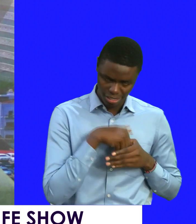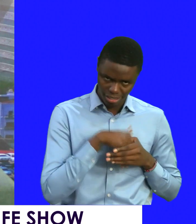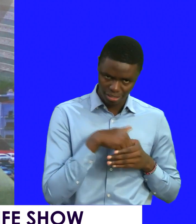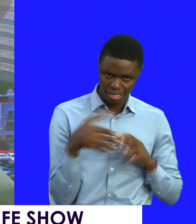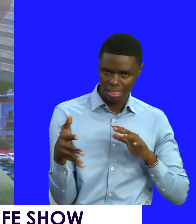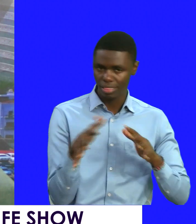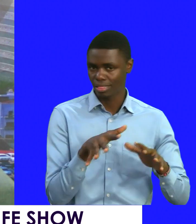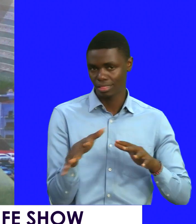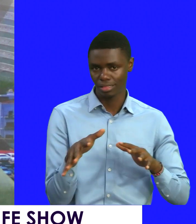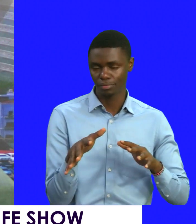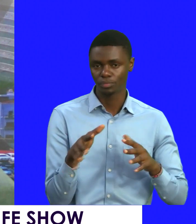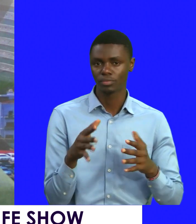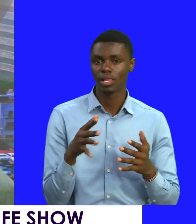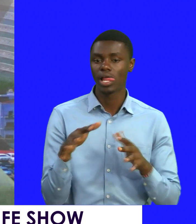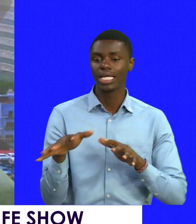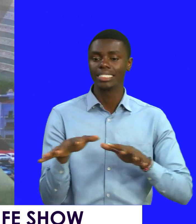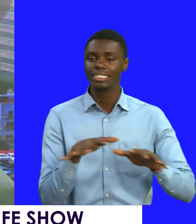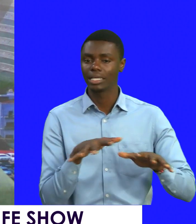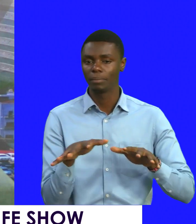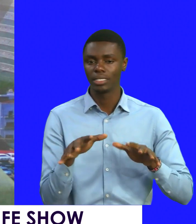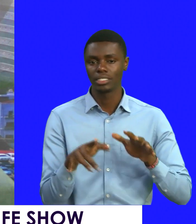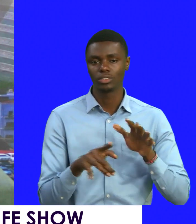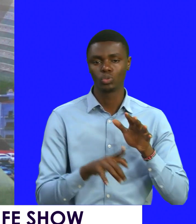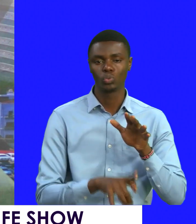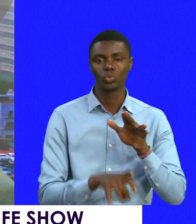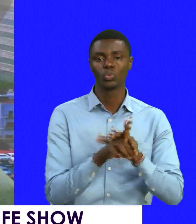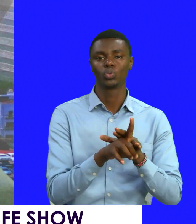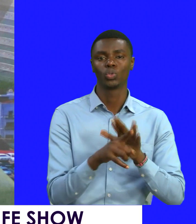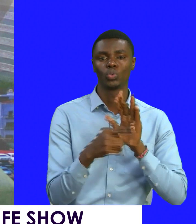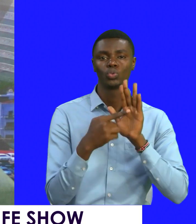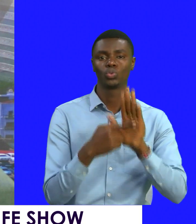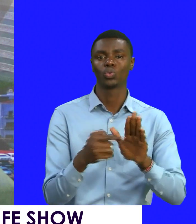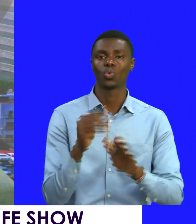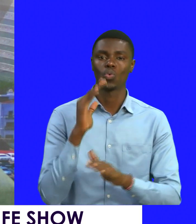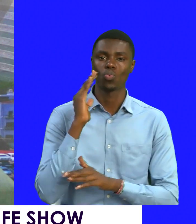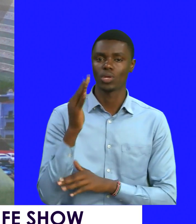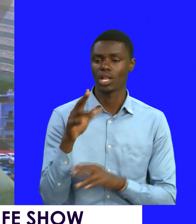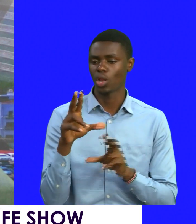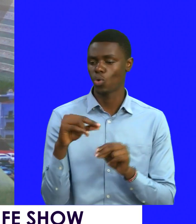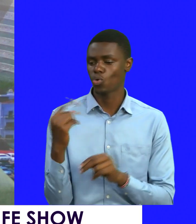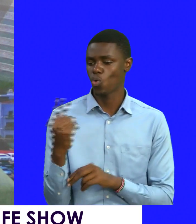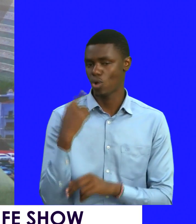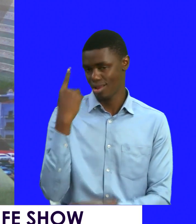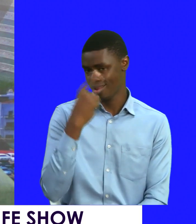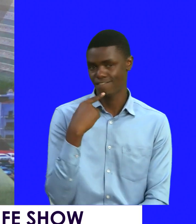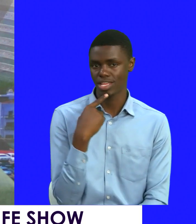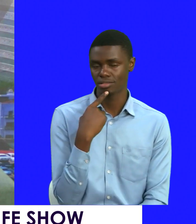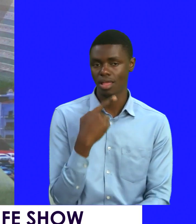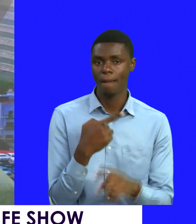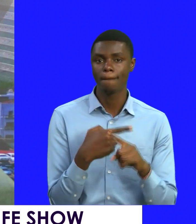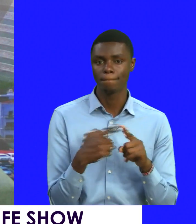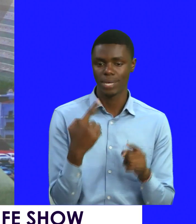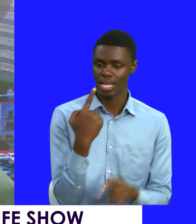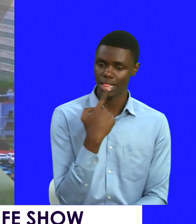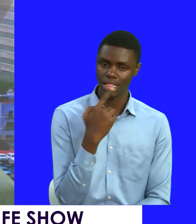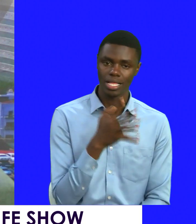definitely instability will show up, not just on your face, but on your